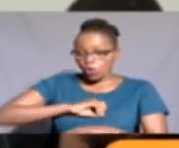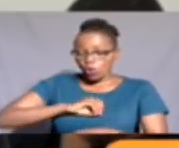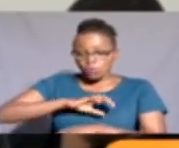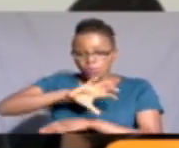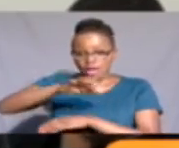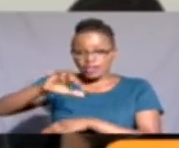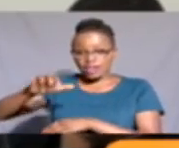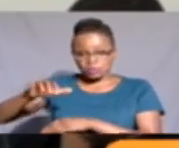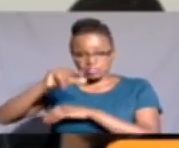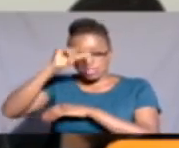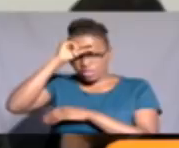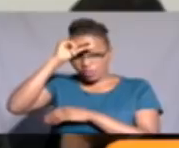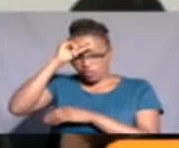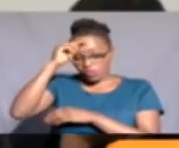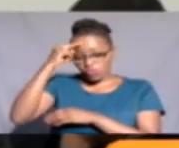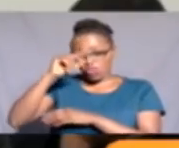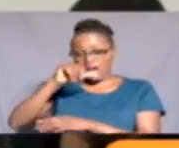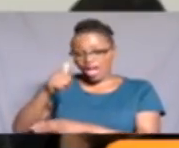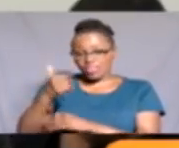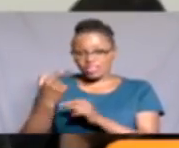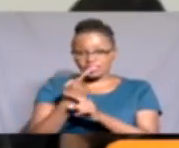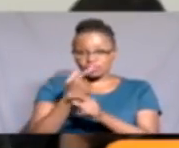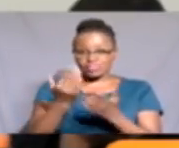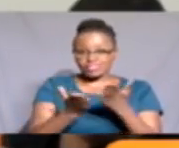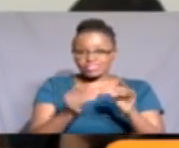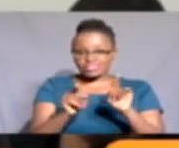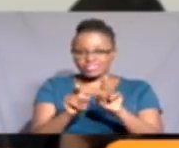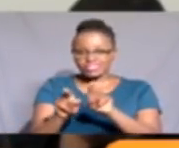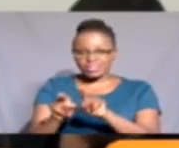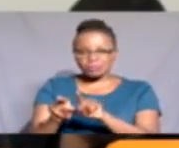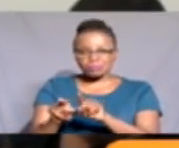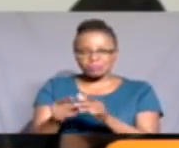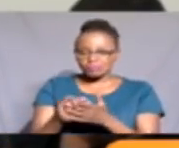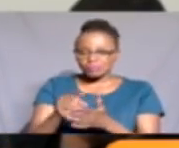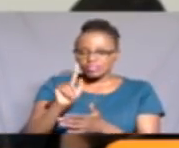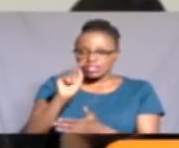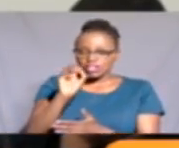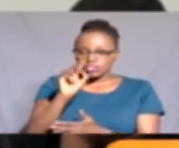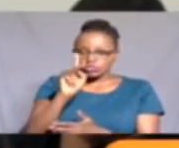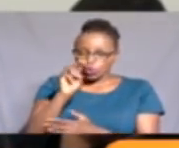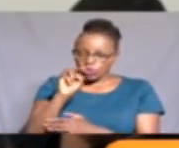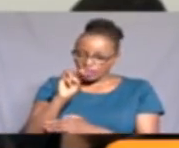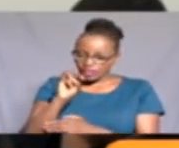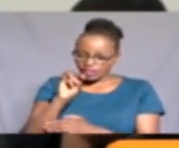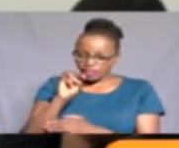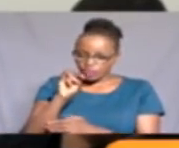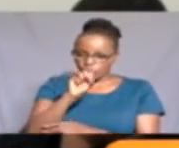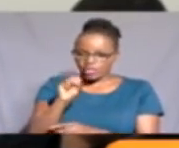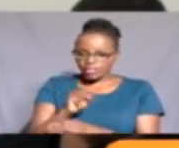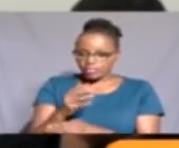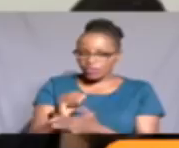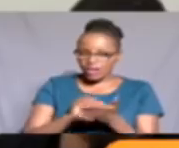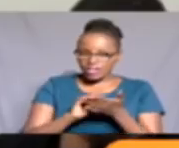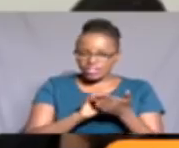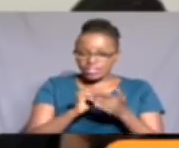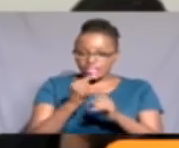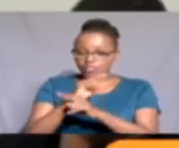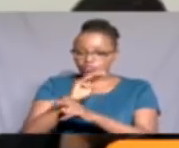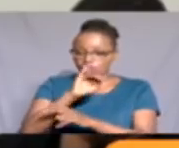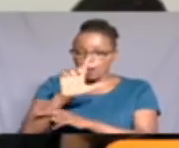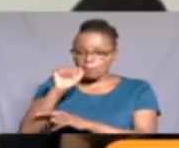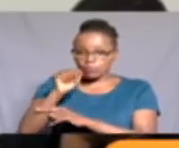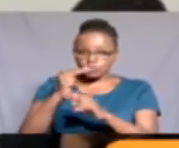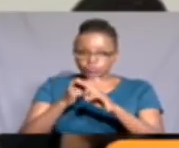counties. For other services such as tokens, airtime, and other bills, you can